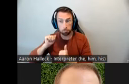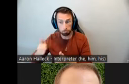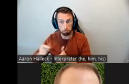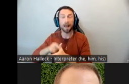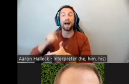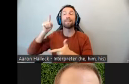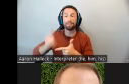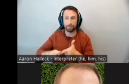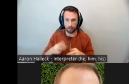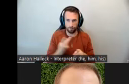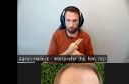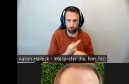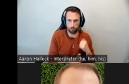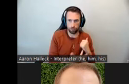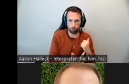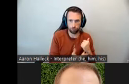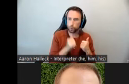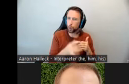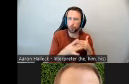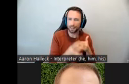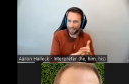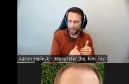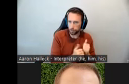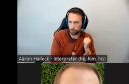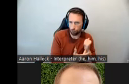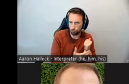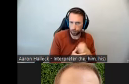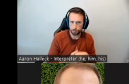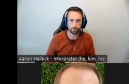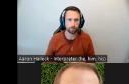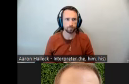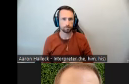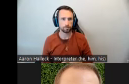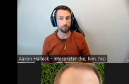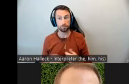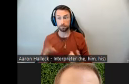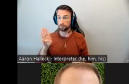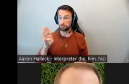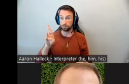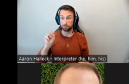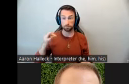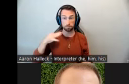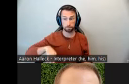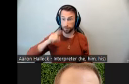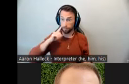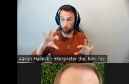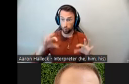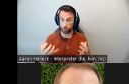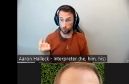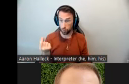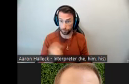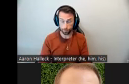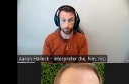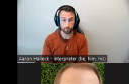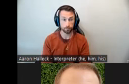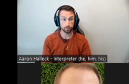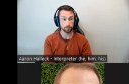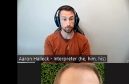don't lead with the technology all of the time. So ultimately, what does BRM do for an organization? Well, on the bottom part of